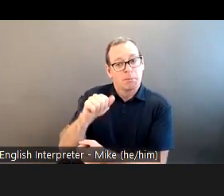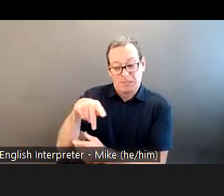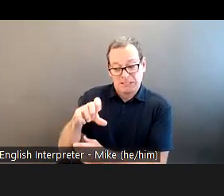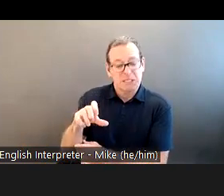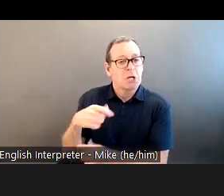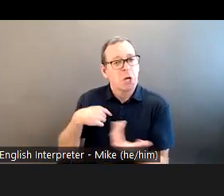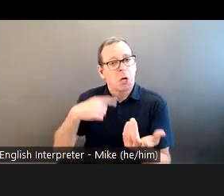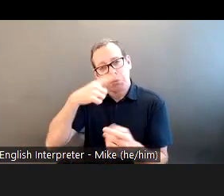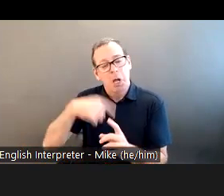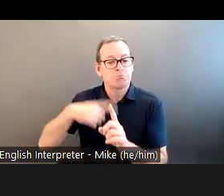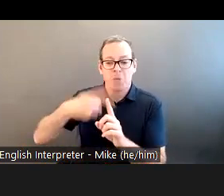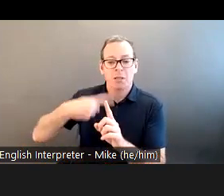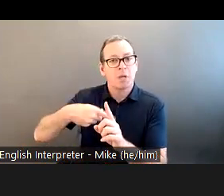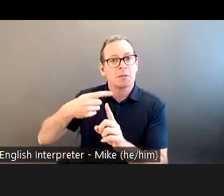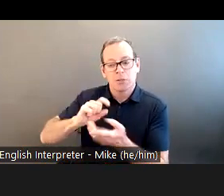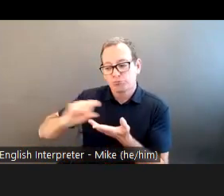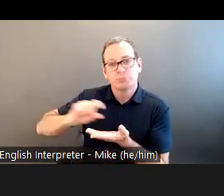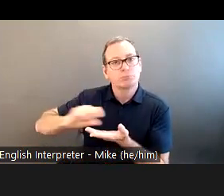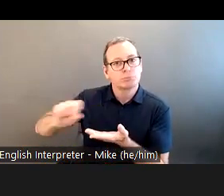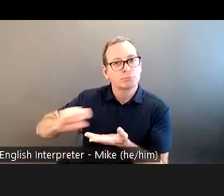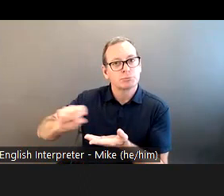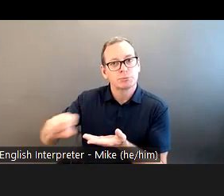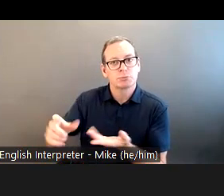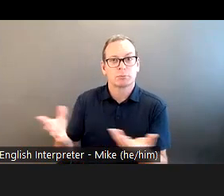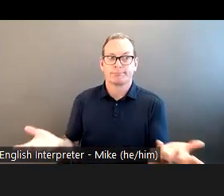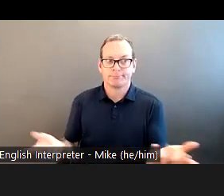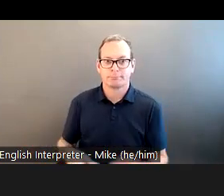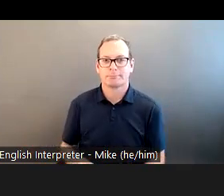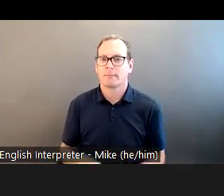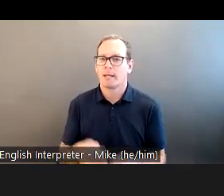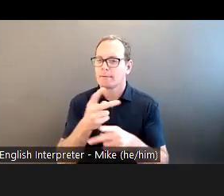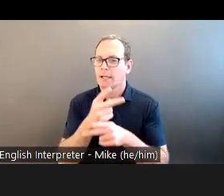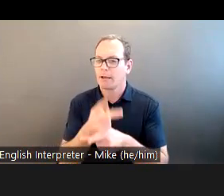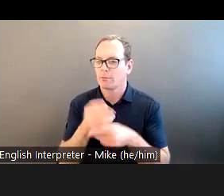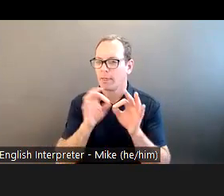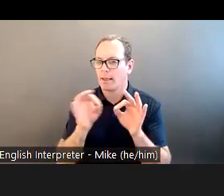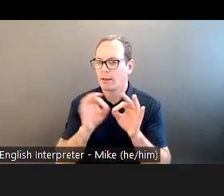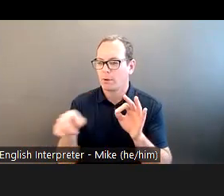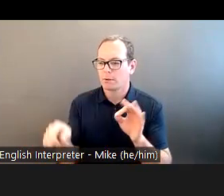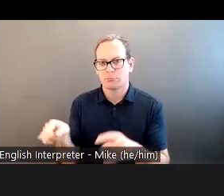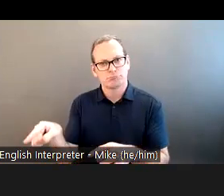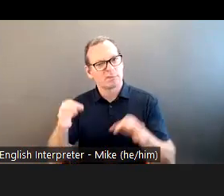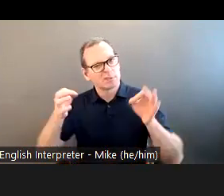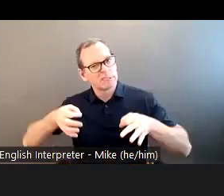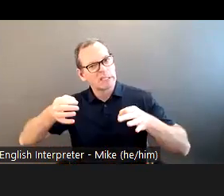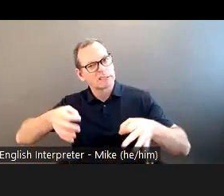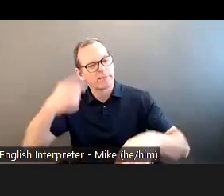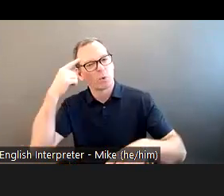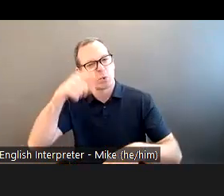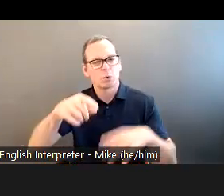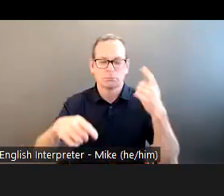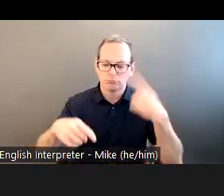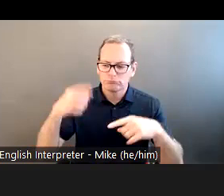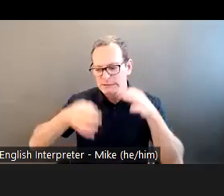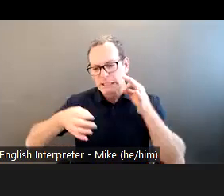it's such a wide range of things that this person could be making decisions for on your behalf. It's a lot harder to